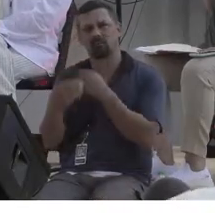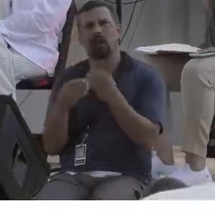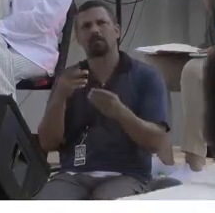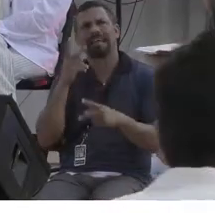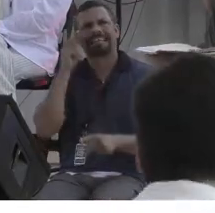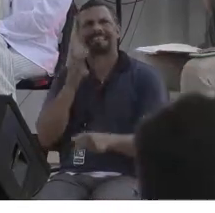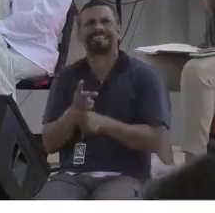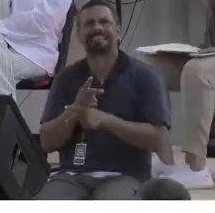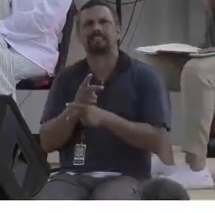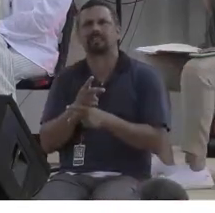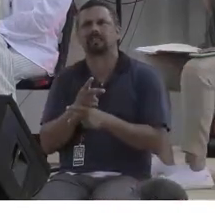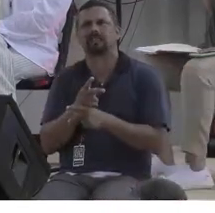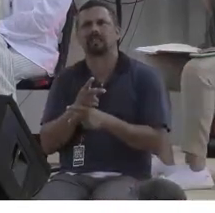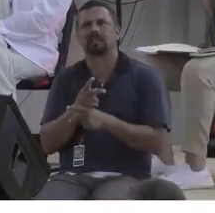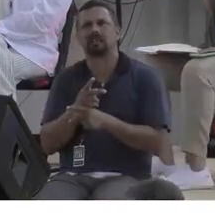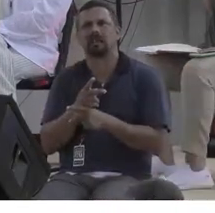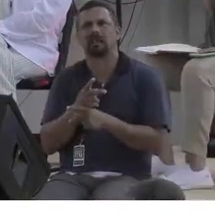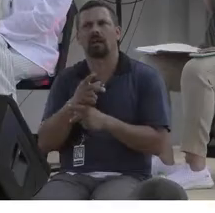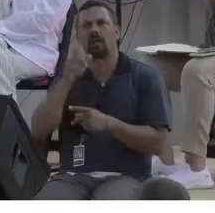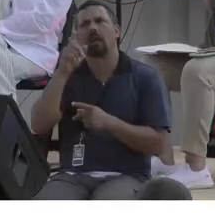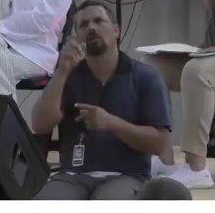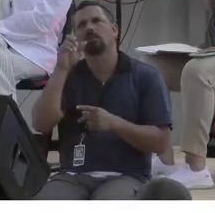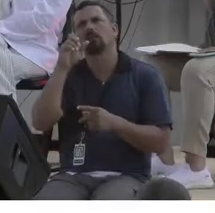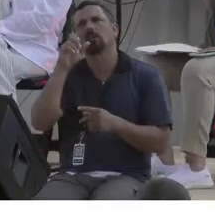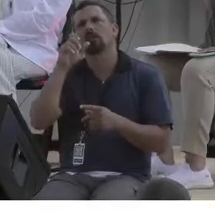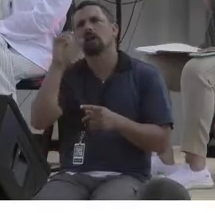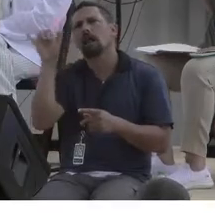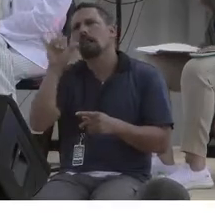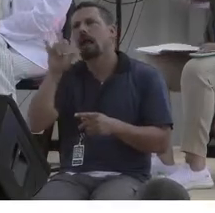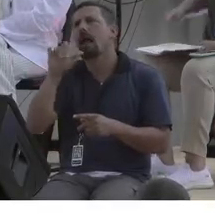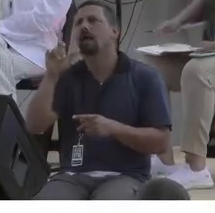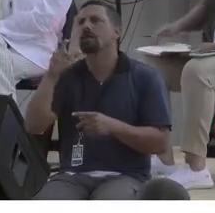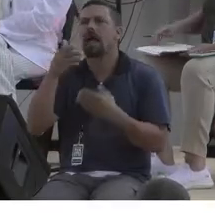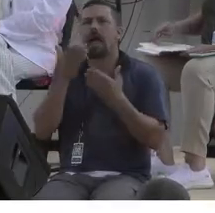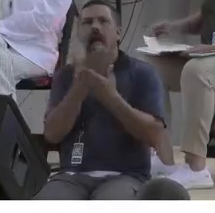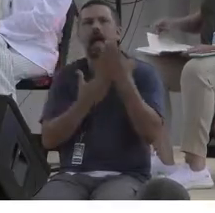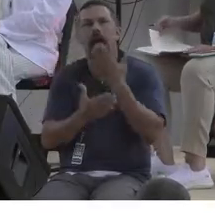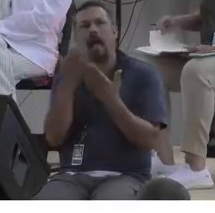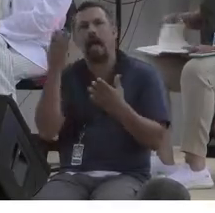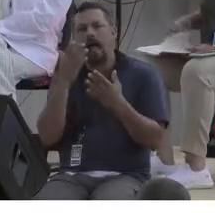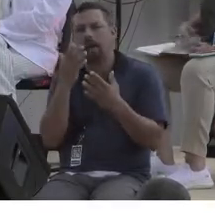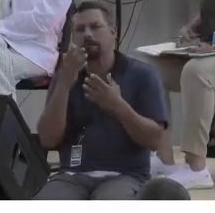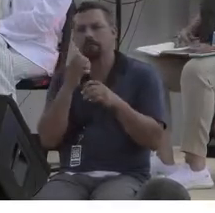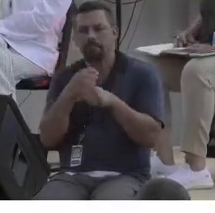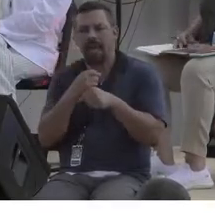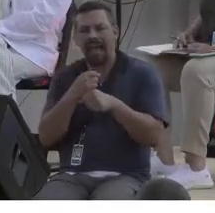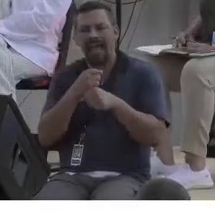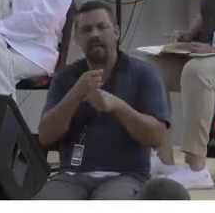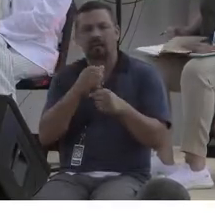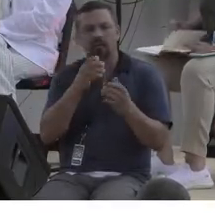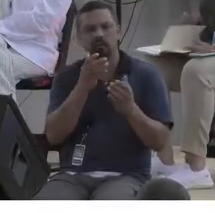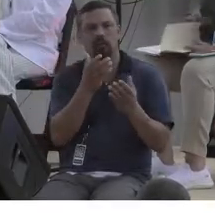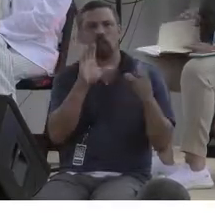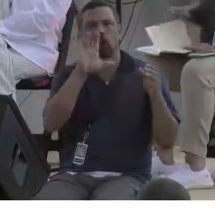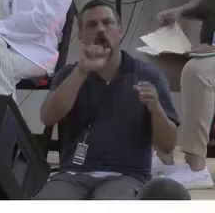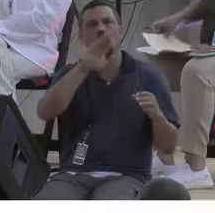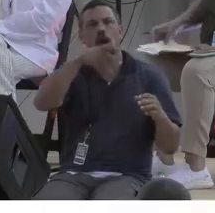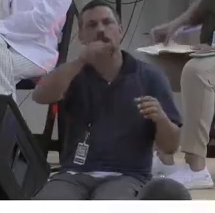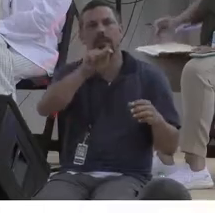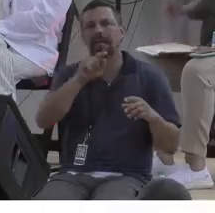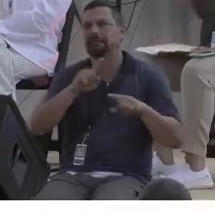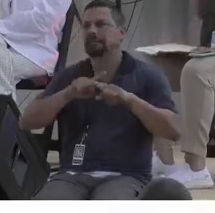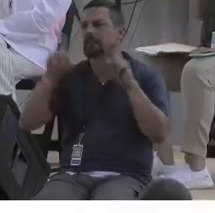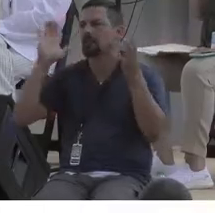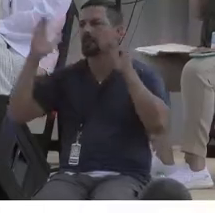craft. So in sort of areas, countries more like China, they're from handmade carpets, they're shifting more to machine-made carpets. It's cheaper. Why would you pay so much for